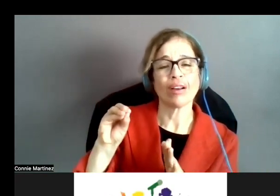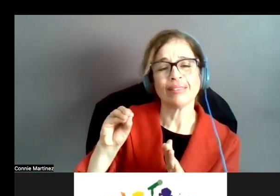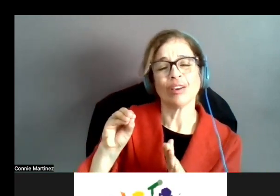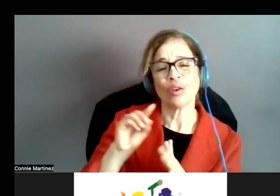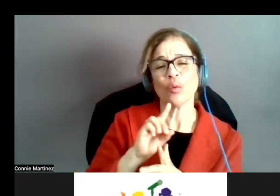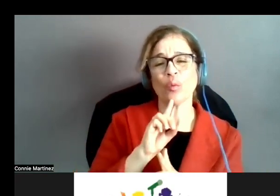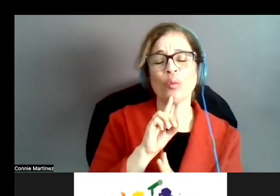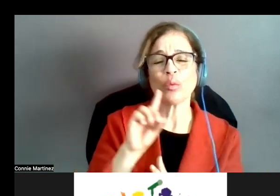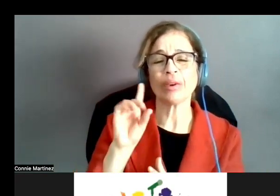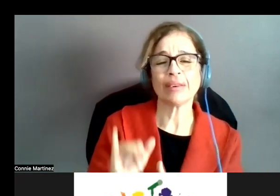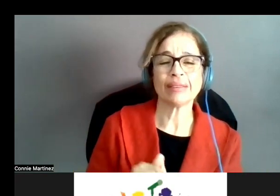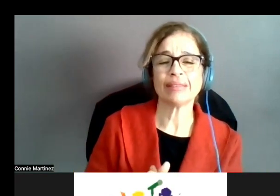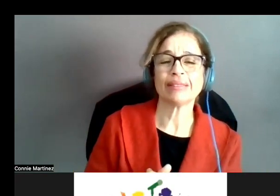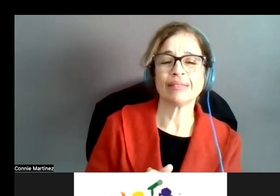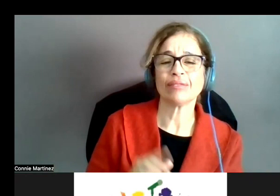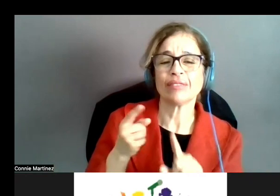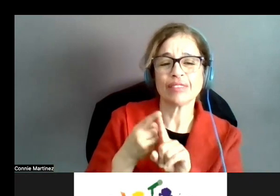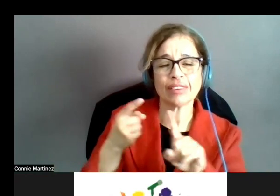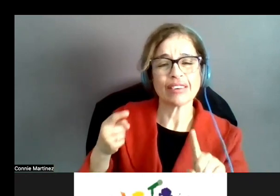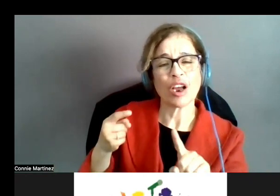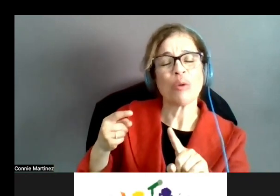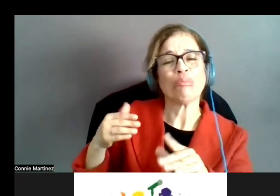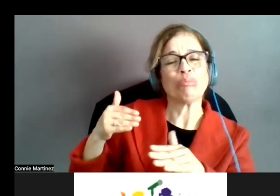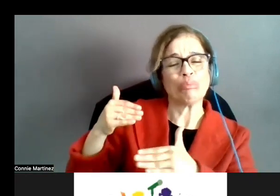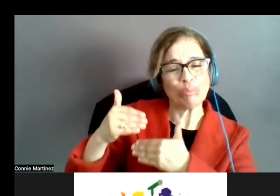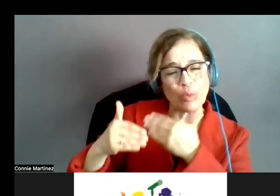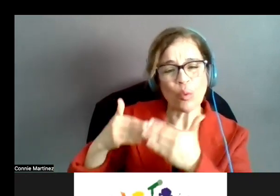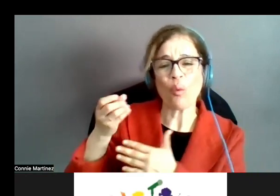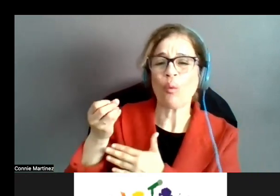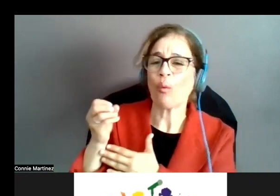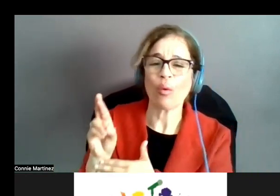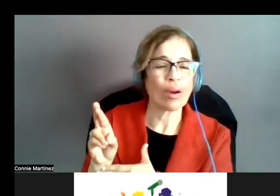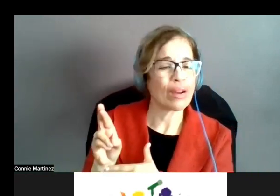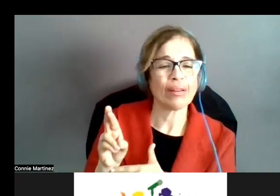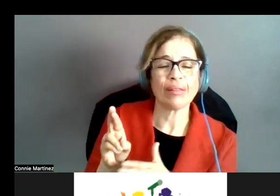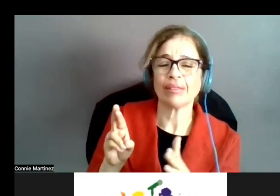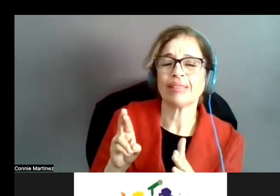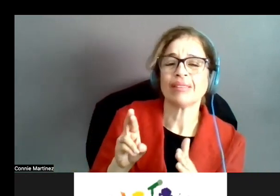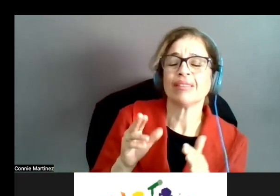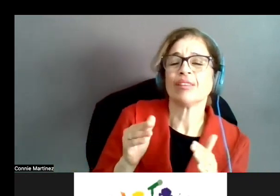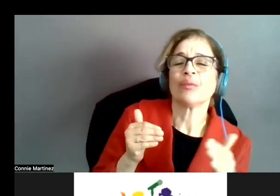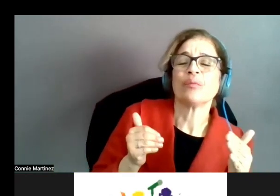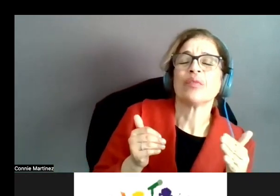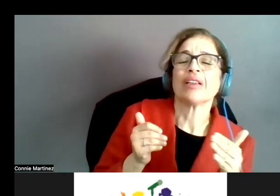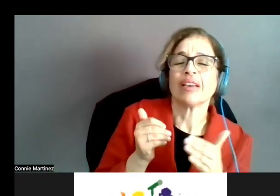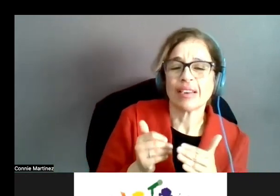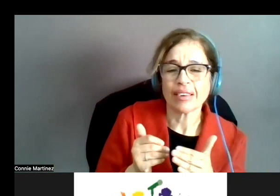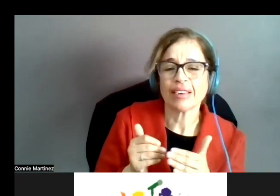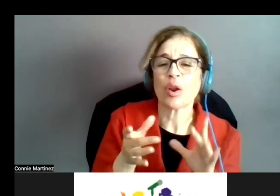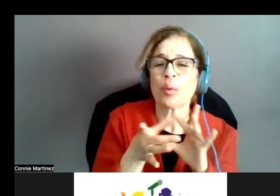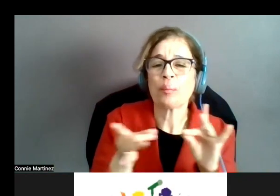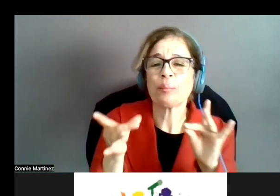lyrics either protesting but were lyrics to with